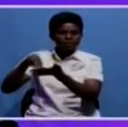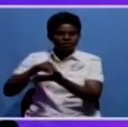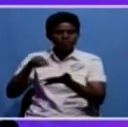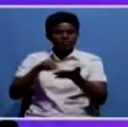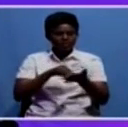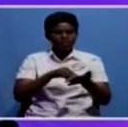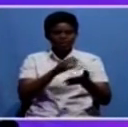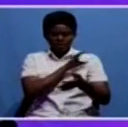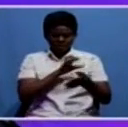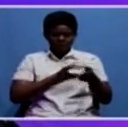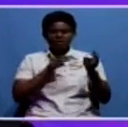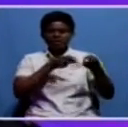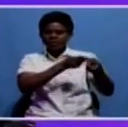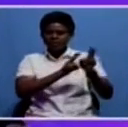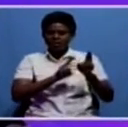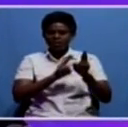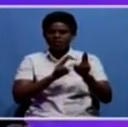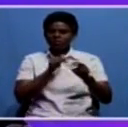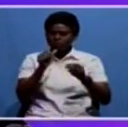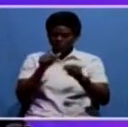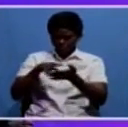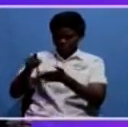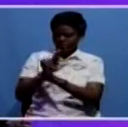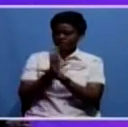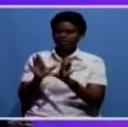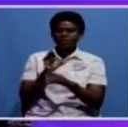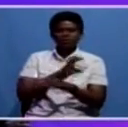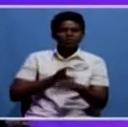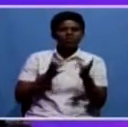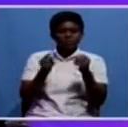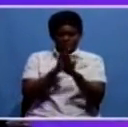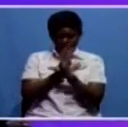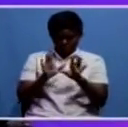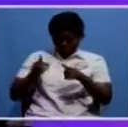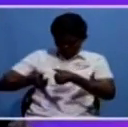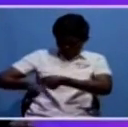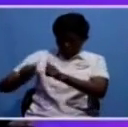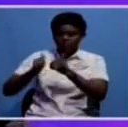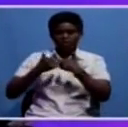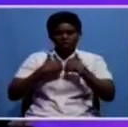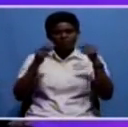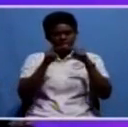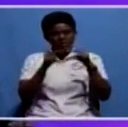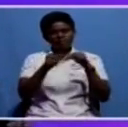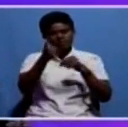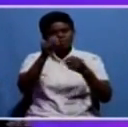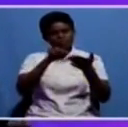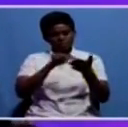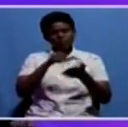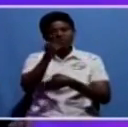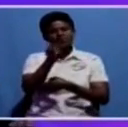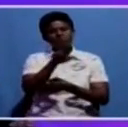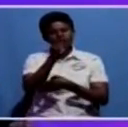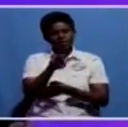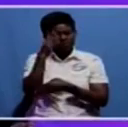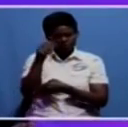event companies from South Africa and not pay Zambian event companies? We want a Zambian to have a contract for $10 million, because